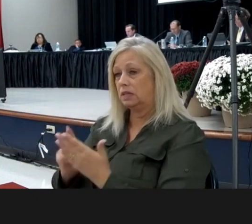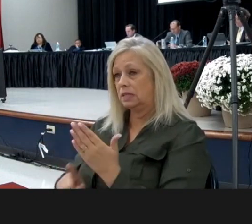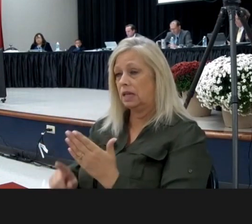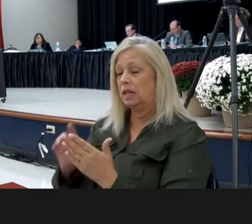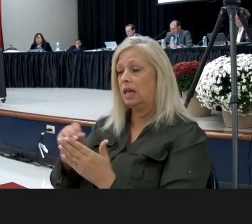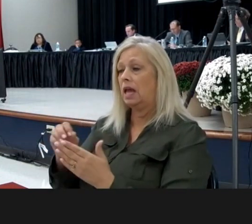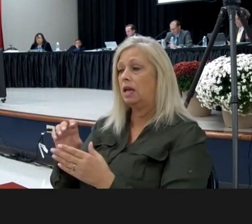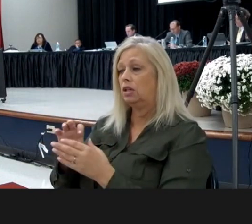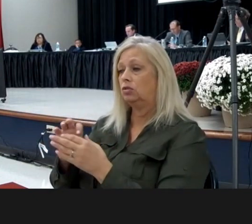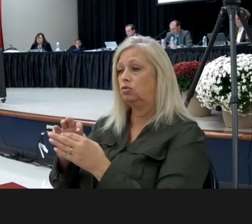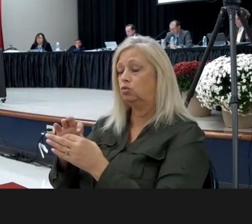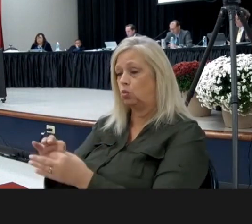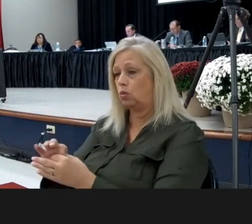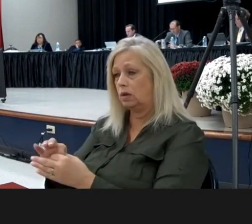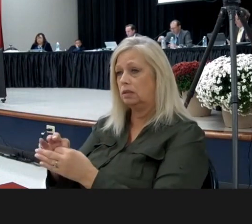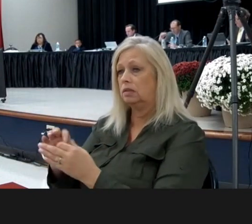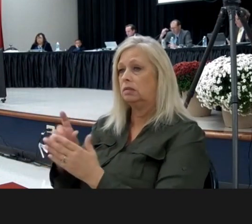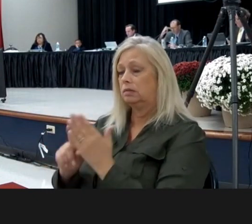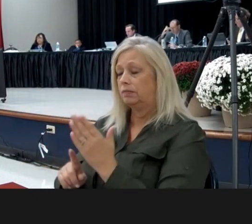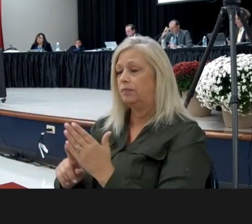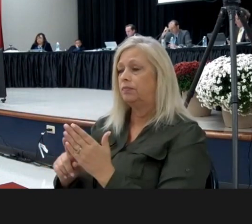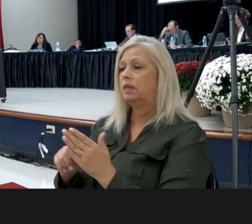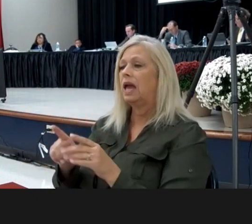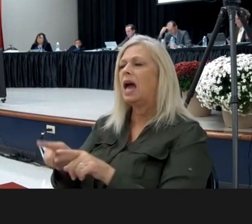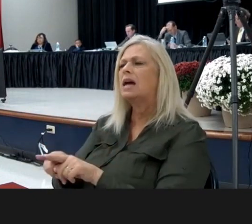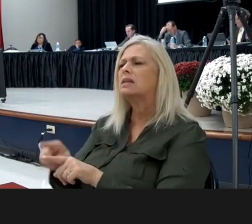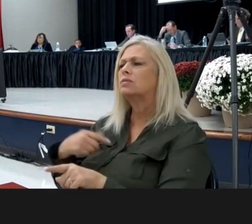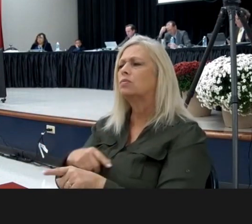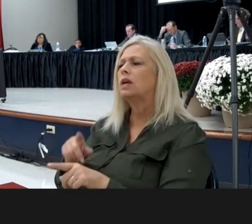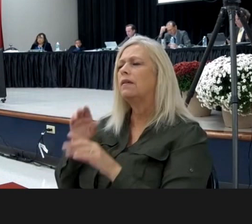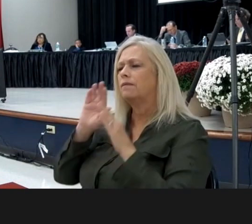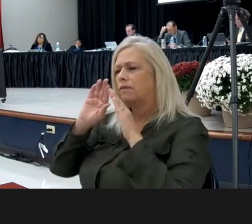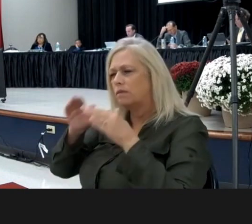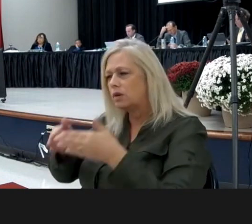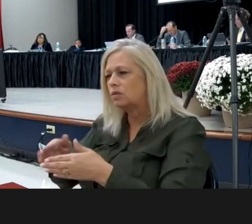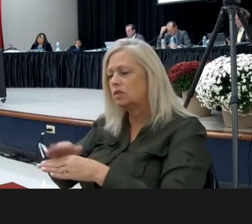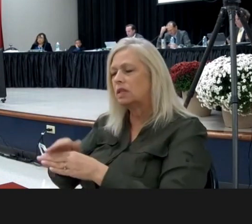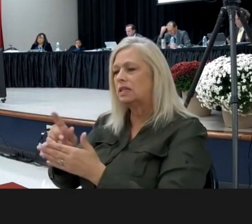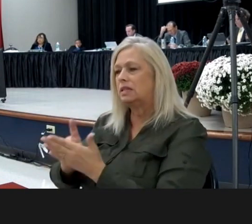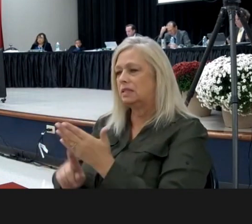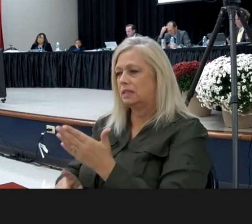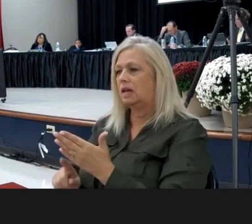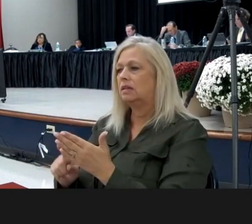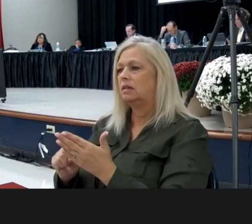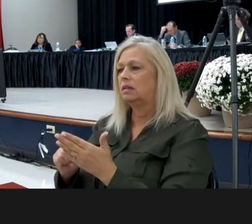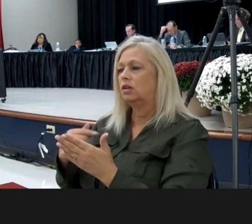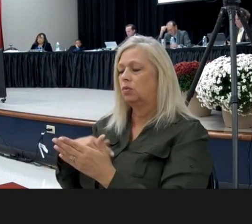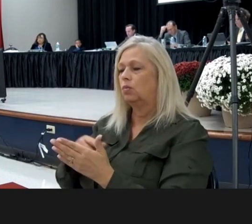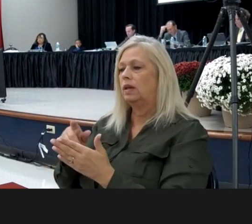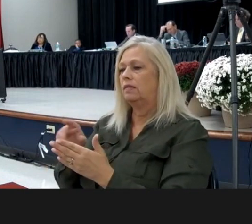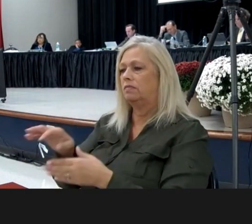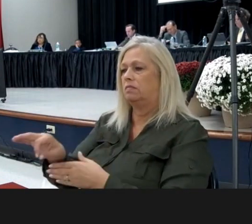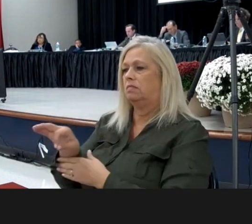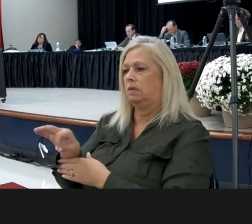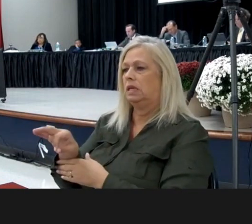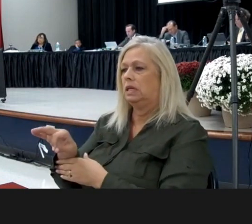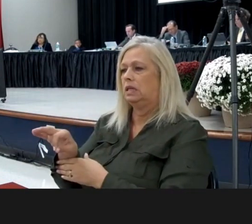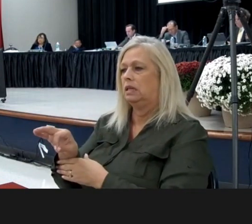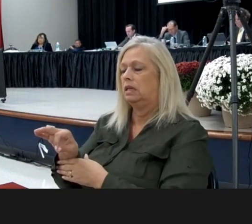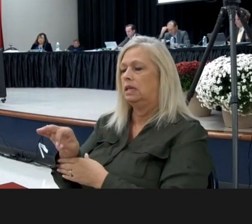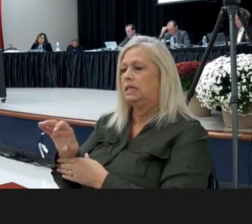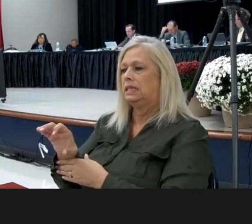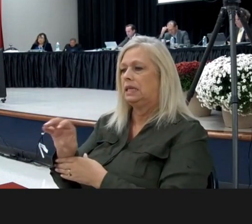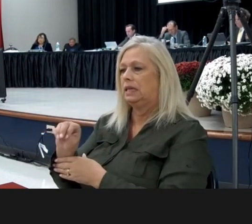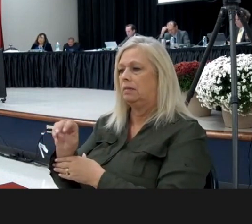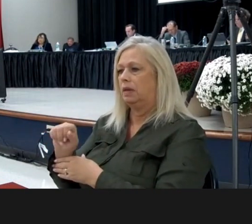things. And as we begun to focus on the design side, the city selected CMA as a construction manager at risk, or CMAR,